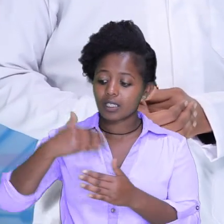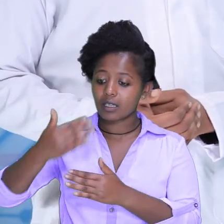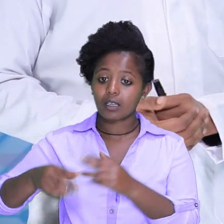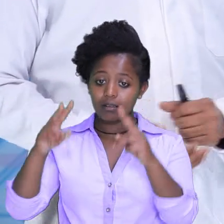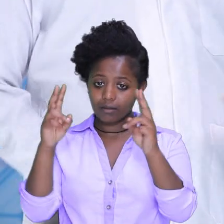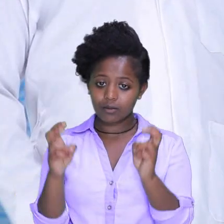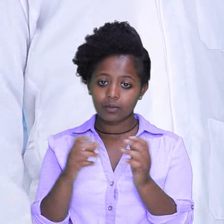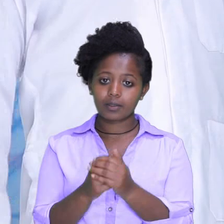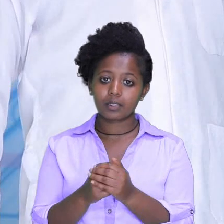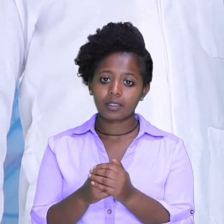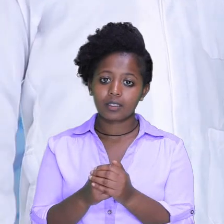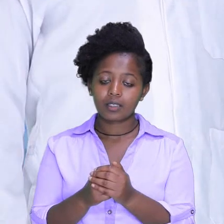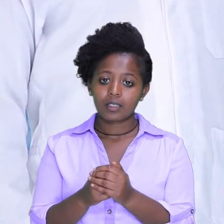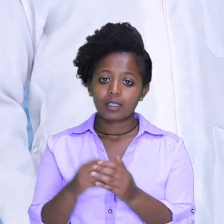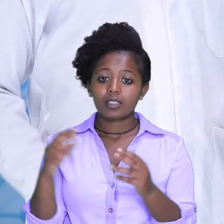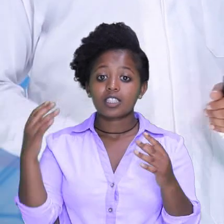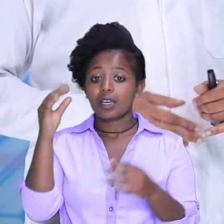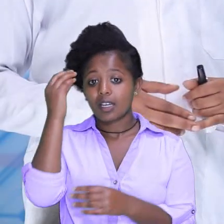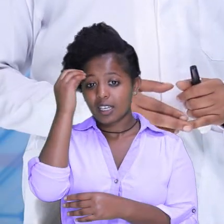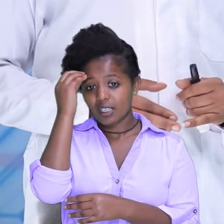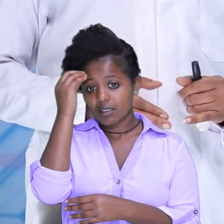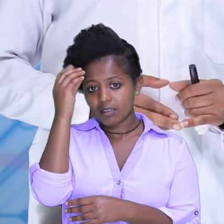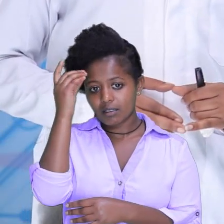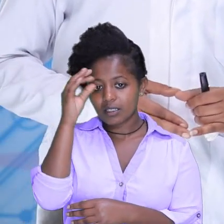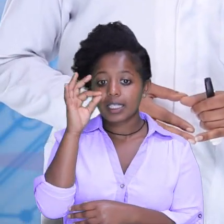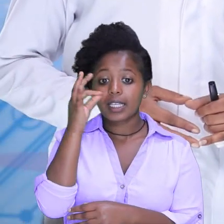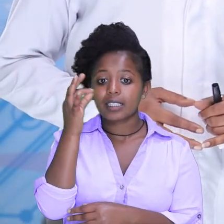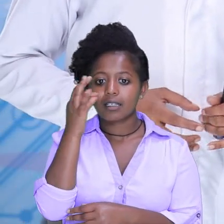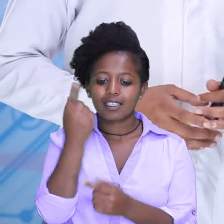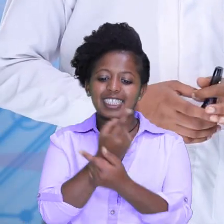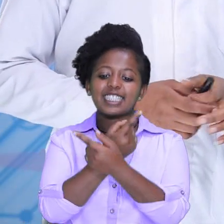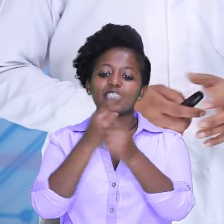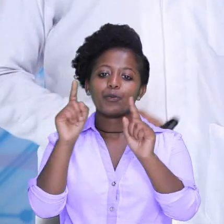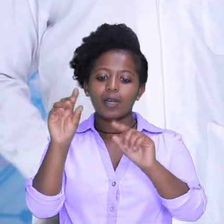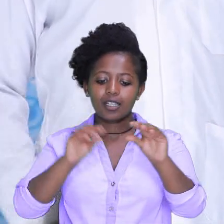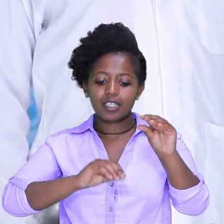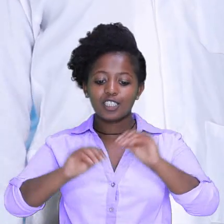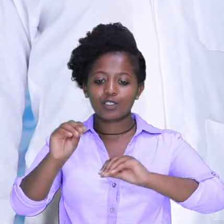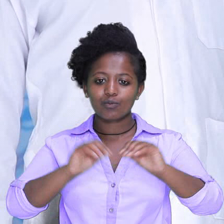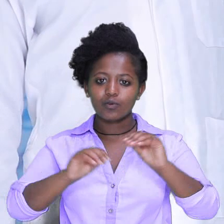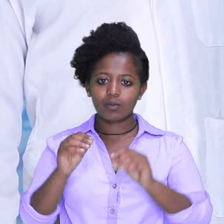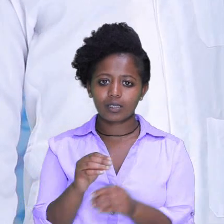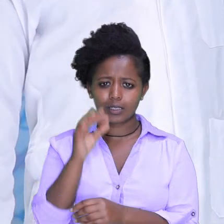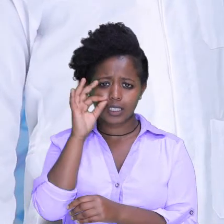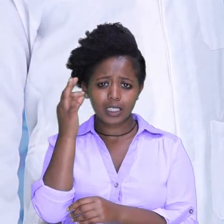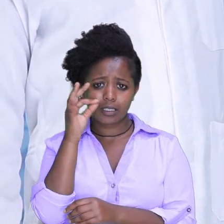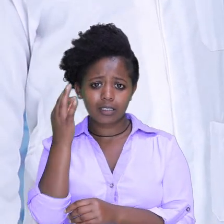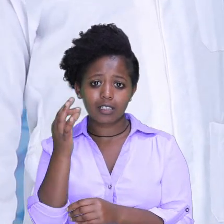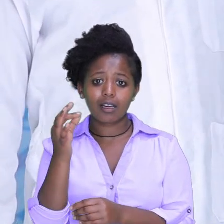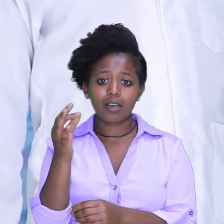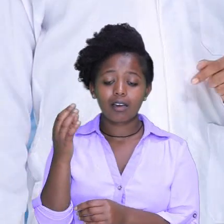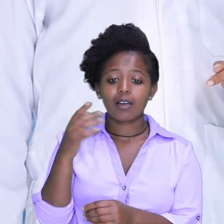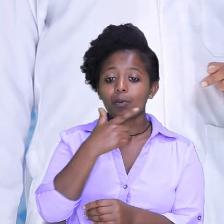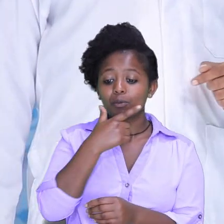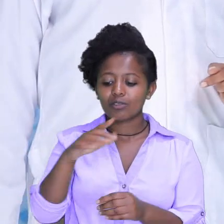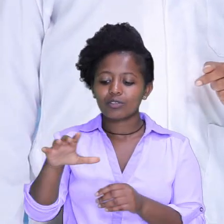topic, the Indian independence movement. India was a British